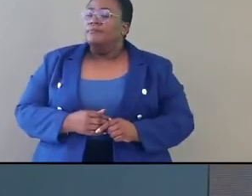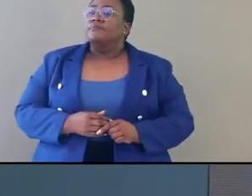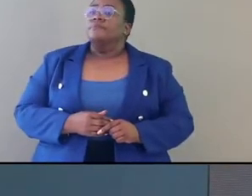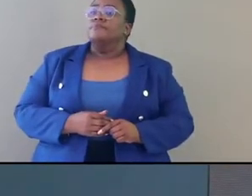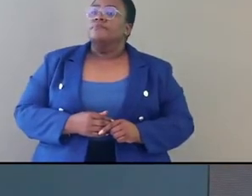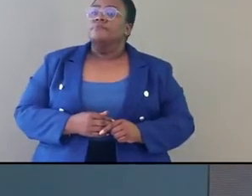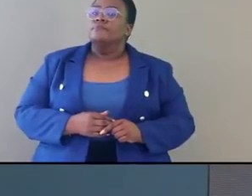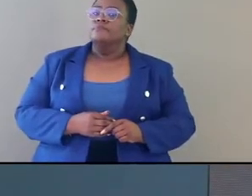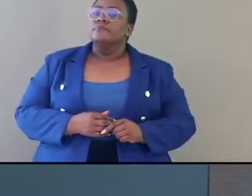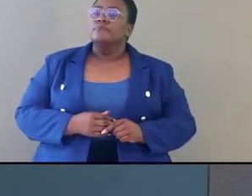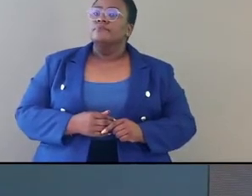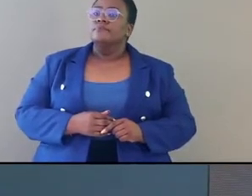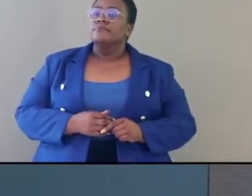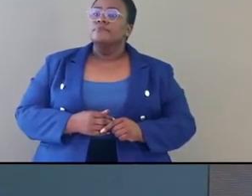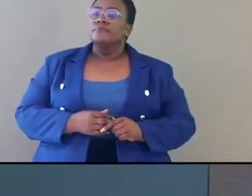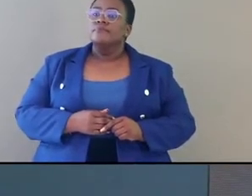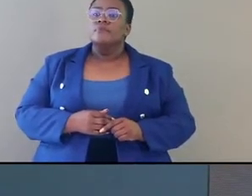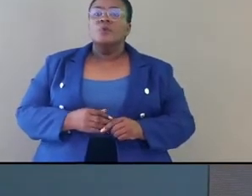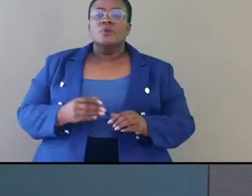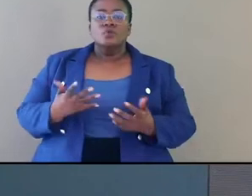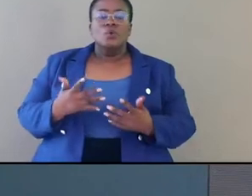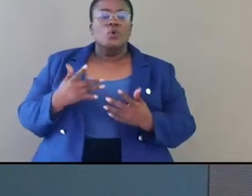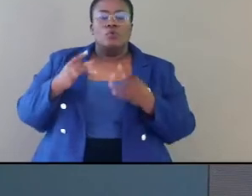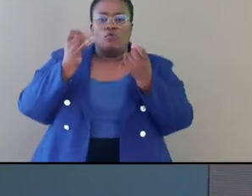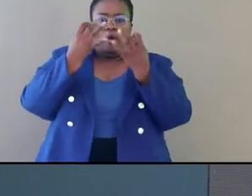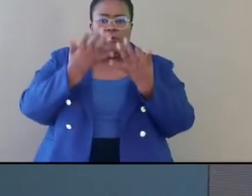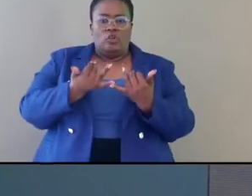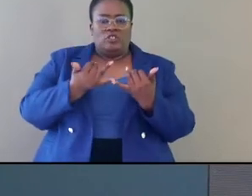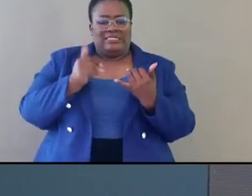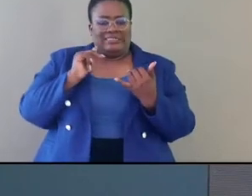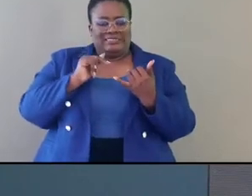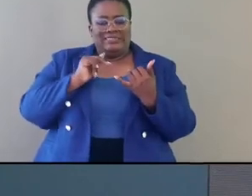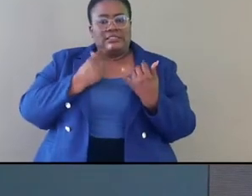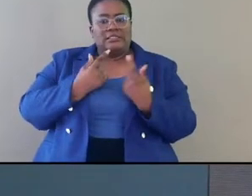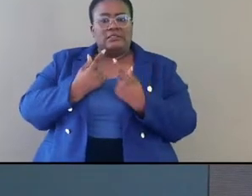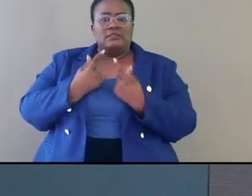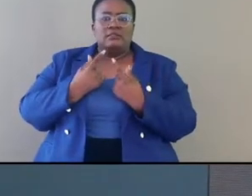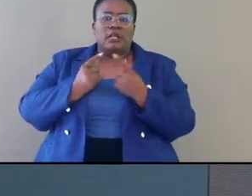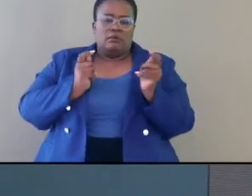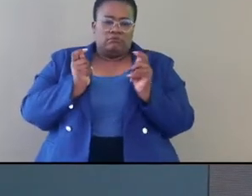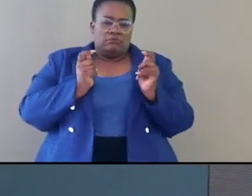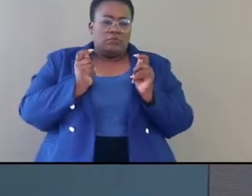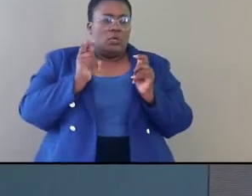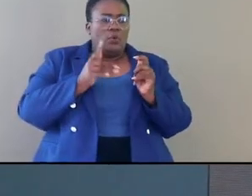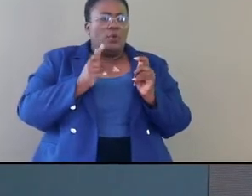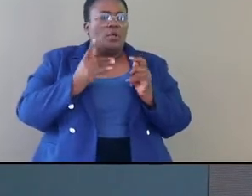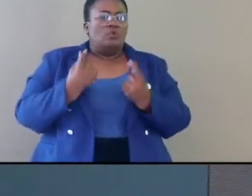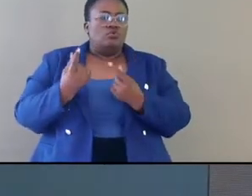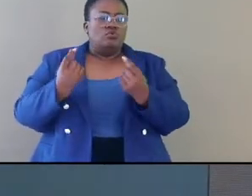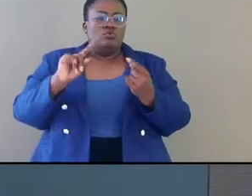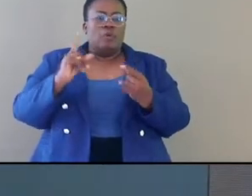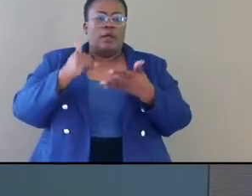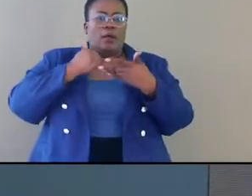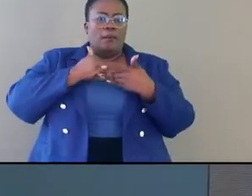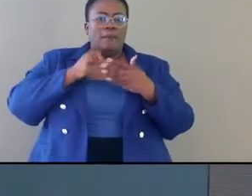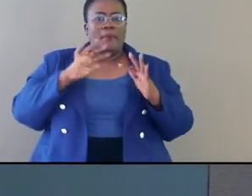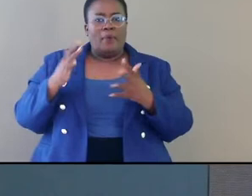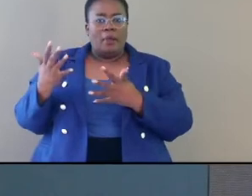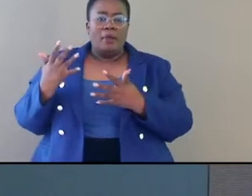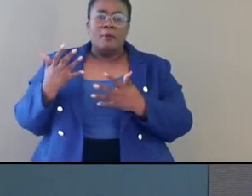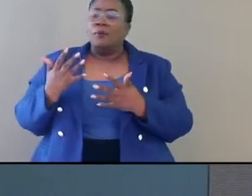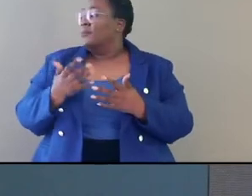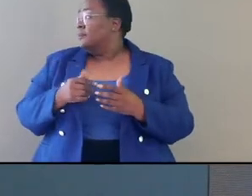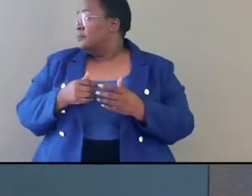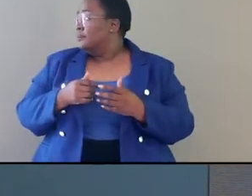a budget surplus you know what will a budget surplus do for us that is the question we have to ask what does it mean for society